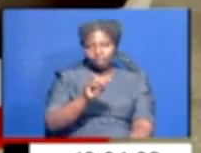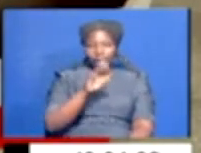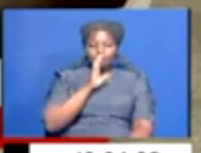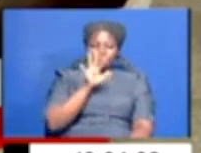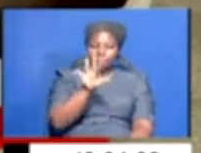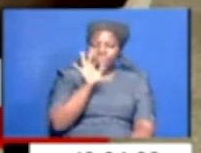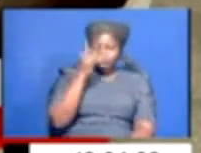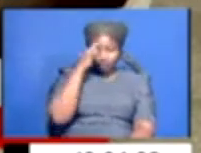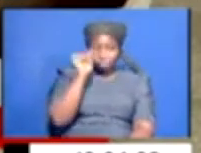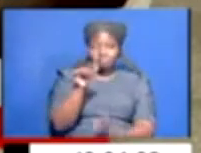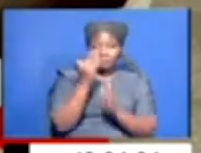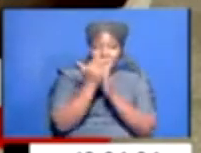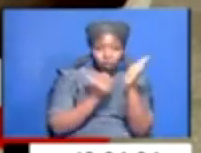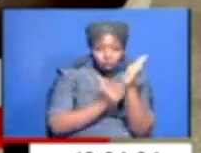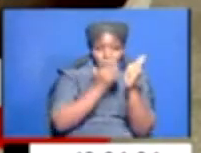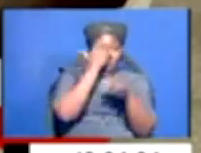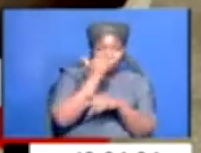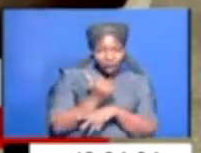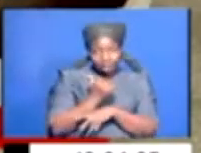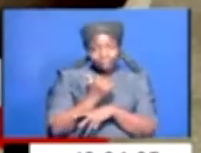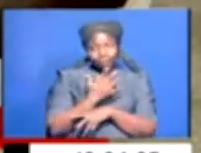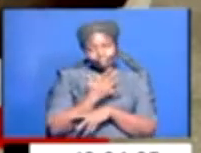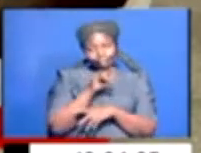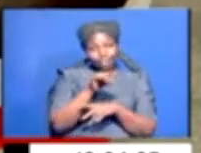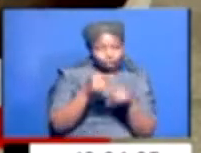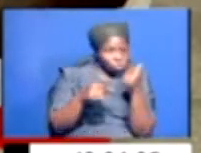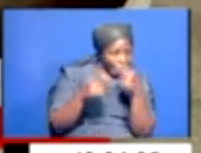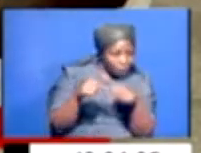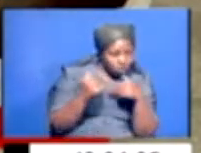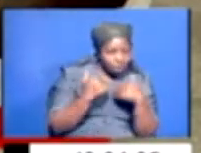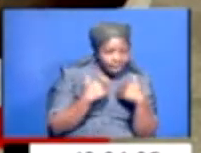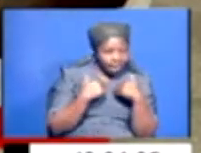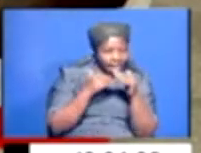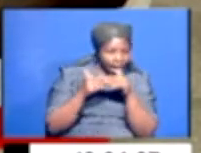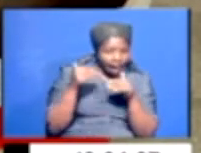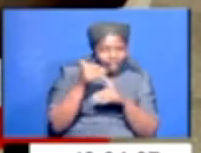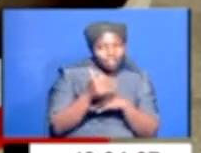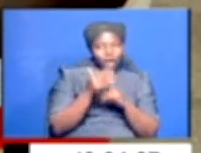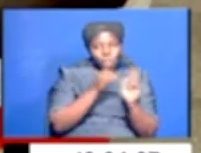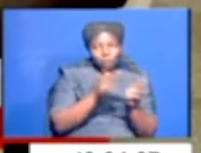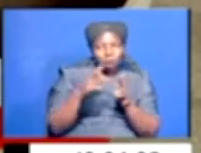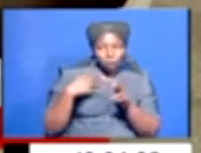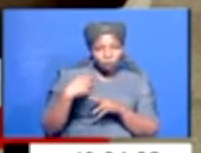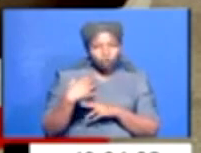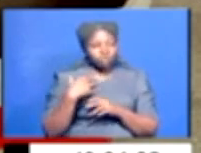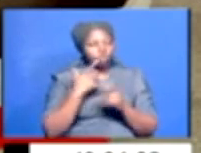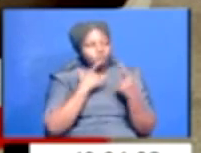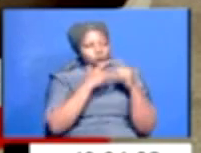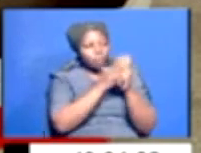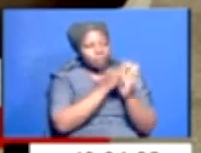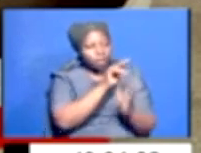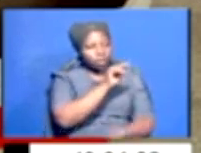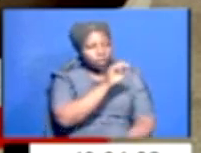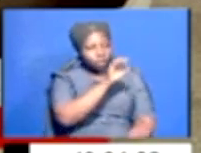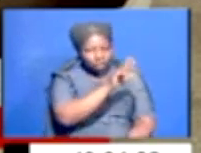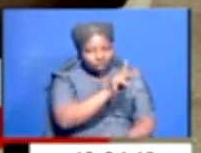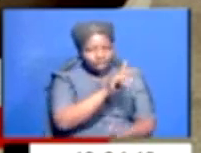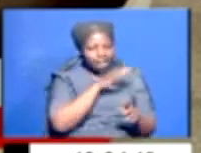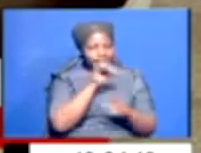after, you know, the Commonwealth Games Federation made contact with NOC and the Kenya Paralympic